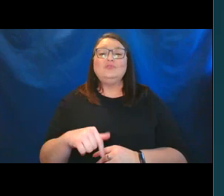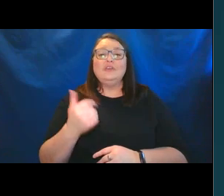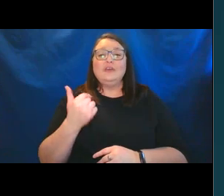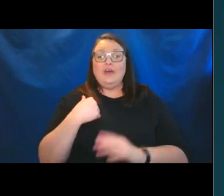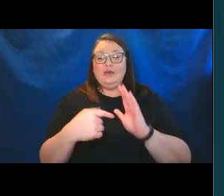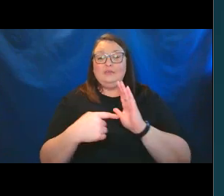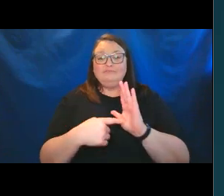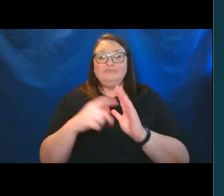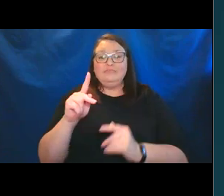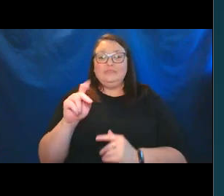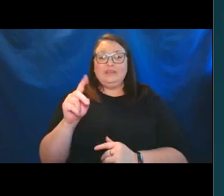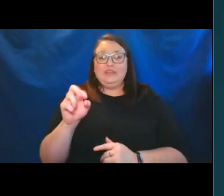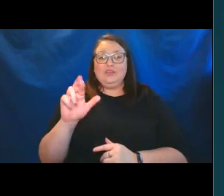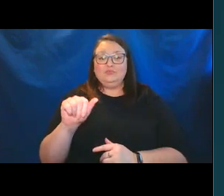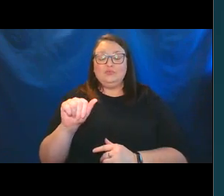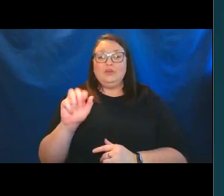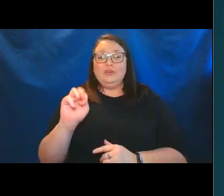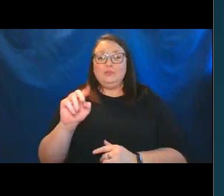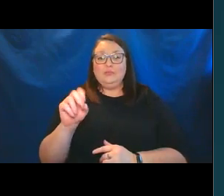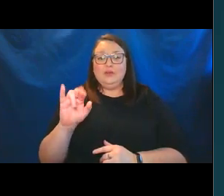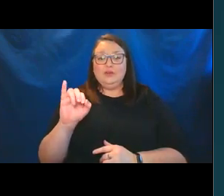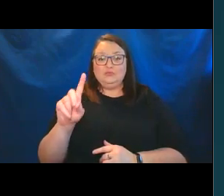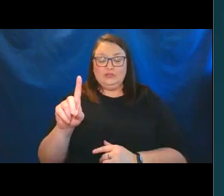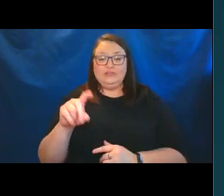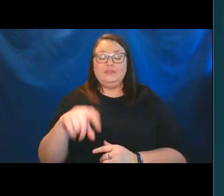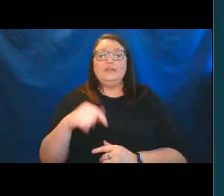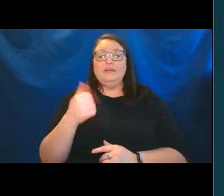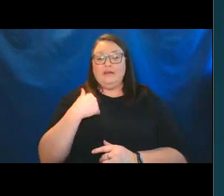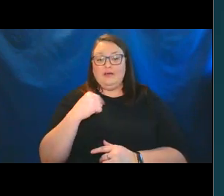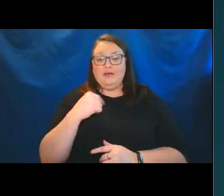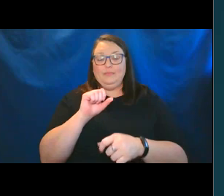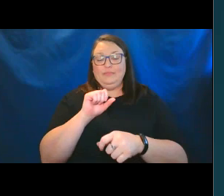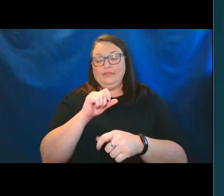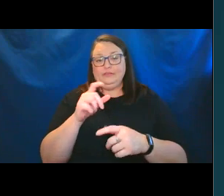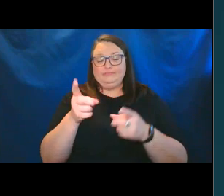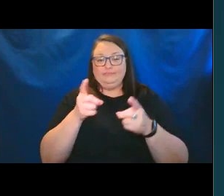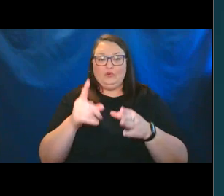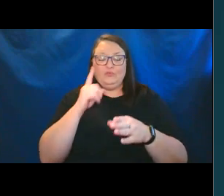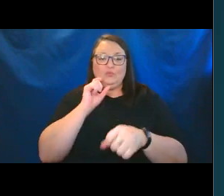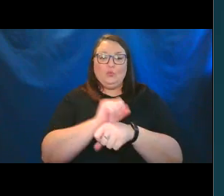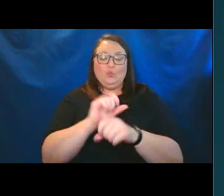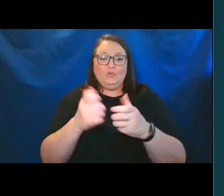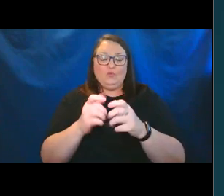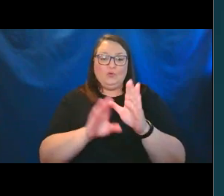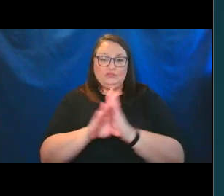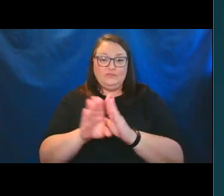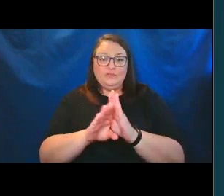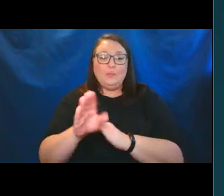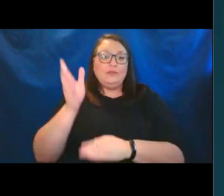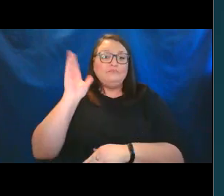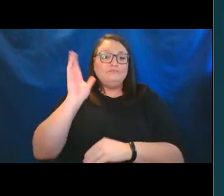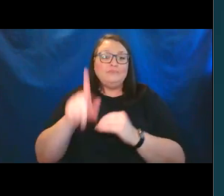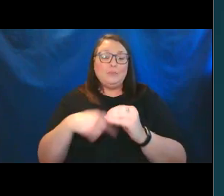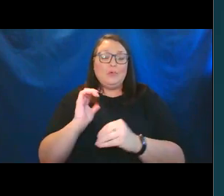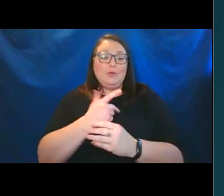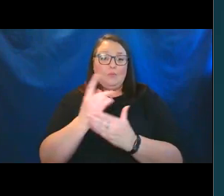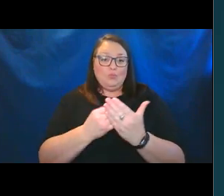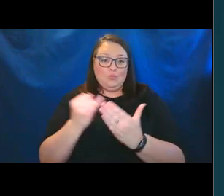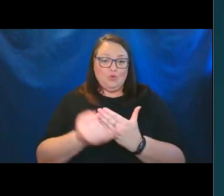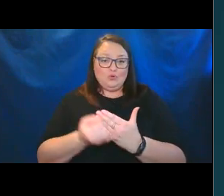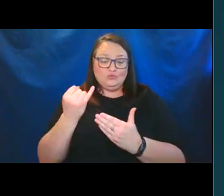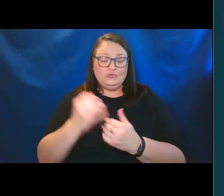Vice President of Workforce and Economic Development here at LBCC, and I'm presenting on the LA County Climate Ready Employment Council. And you